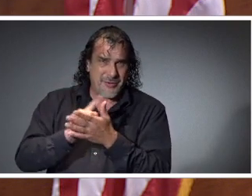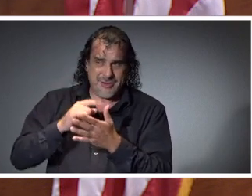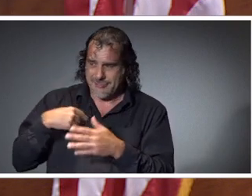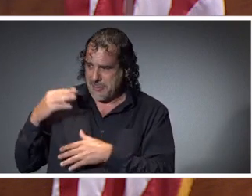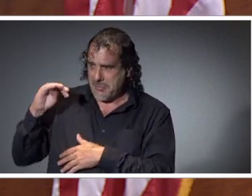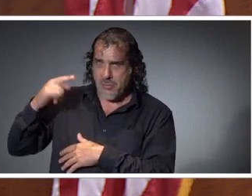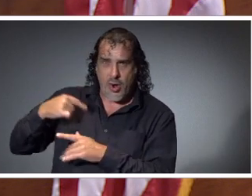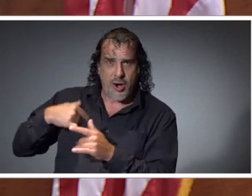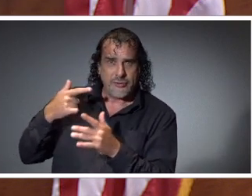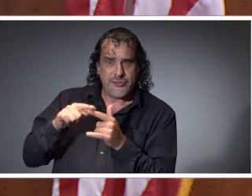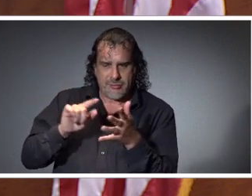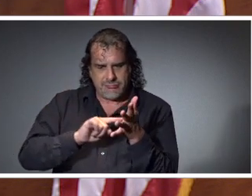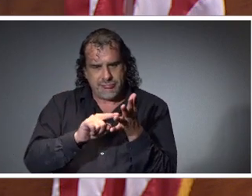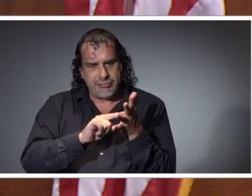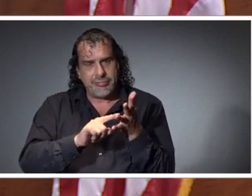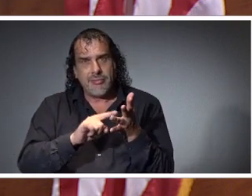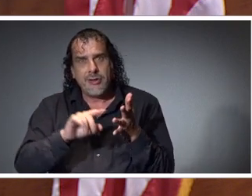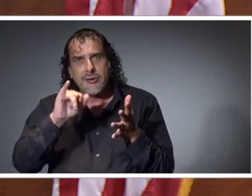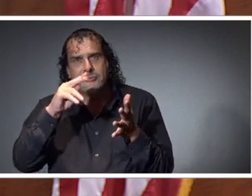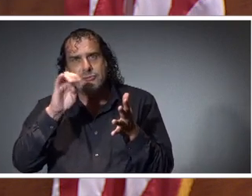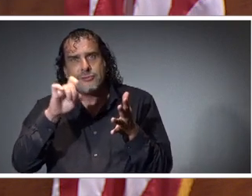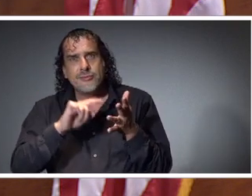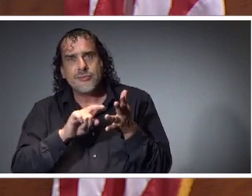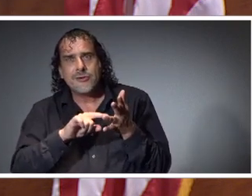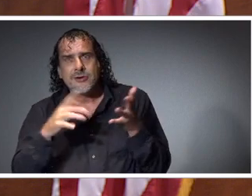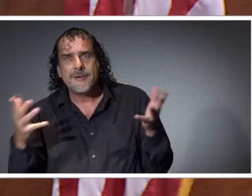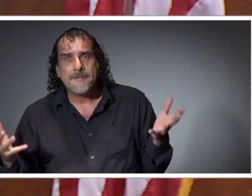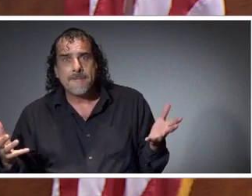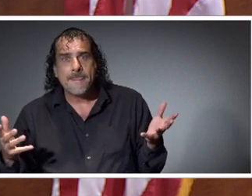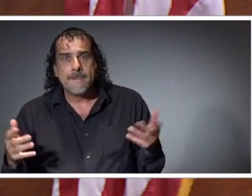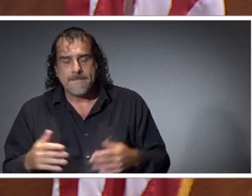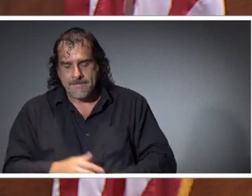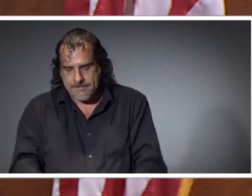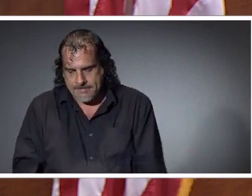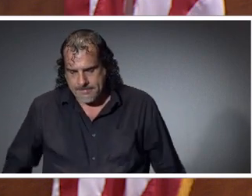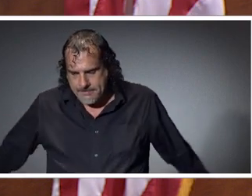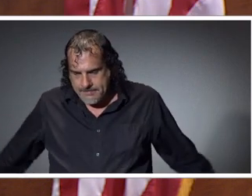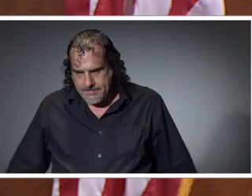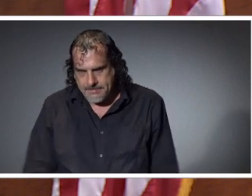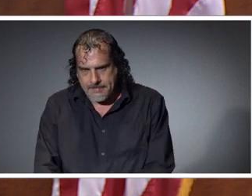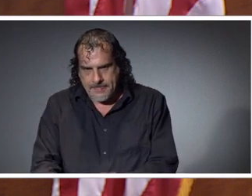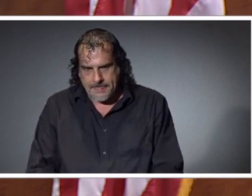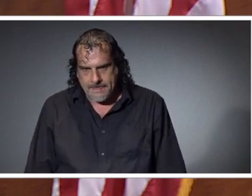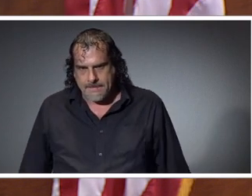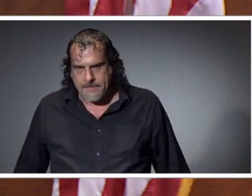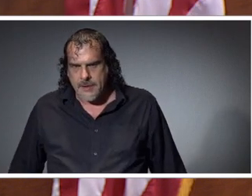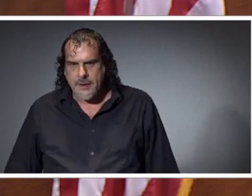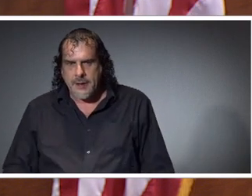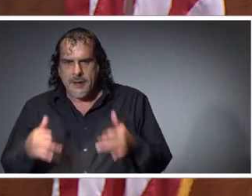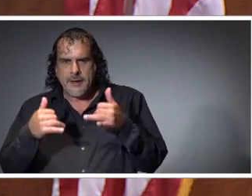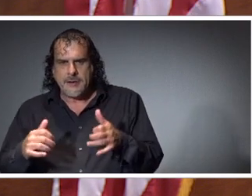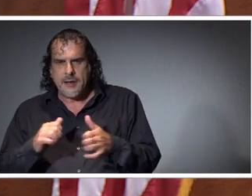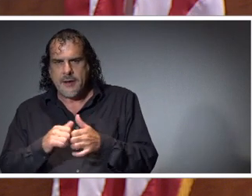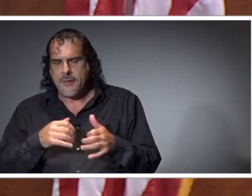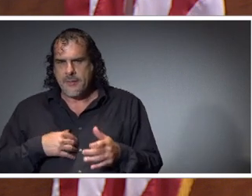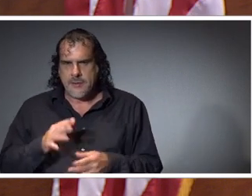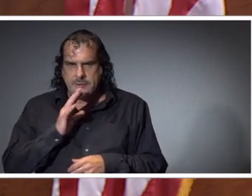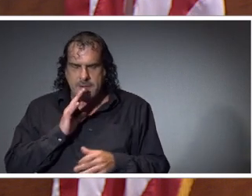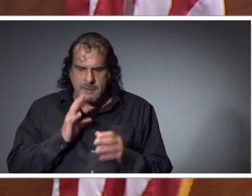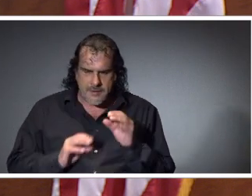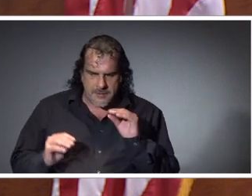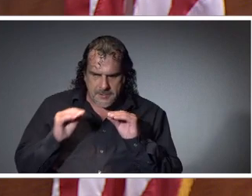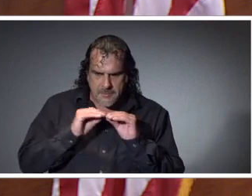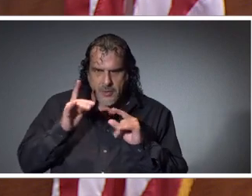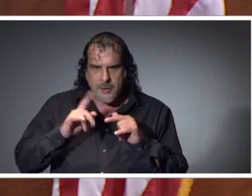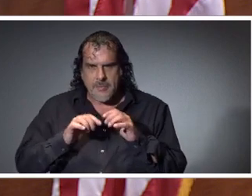to mid-summer. Well, and Dave mentioned that now we're talking a lot about the seven-day average. The only reason I'm using the